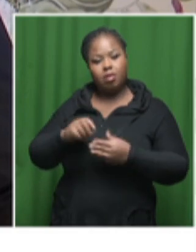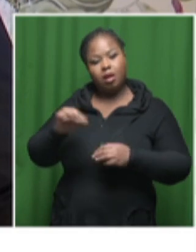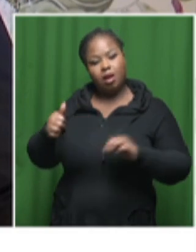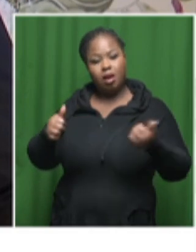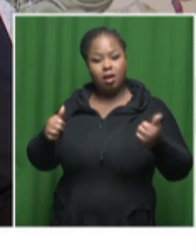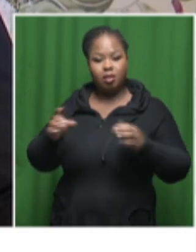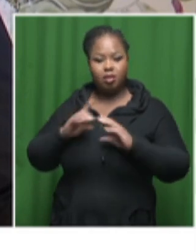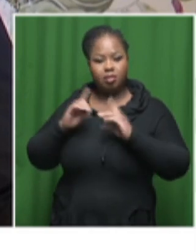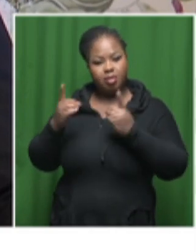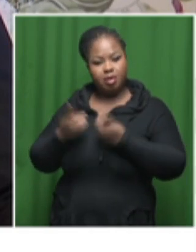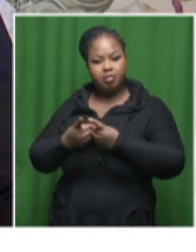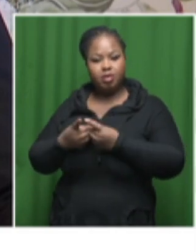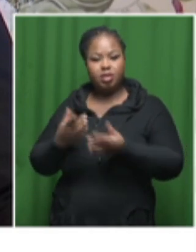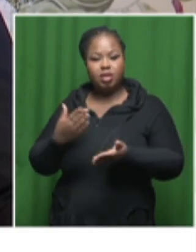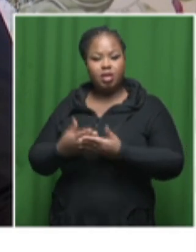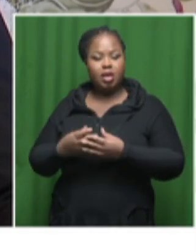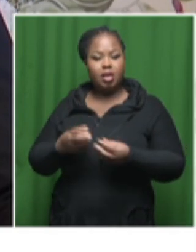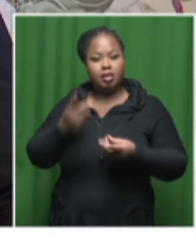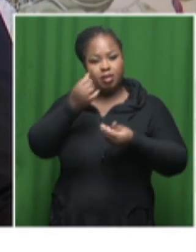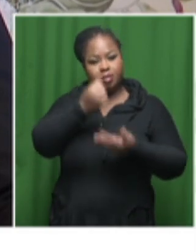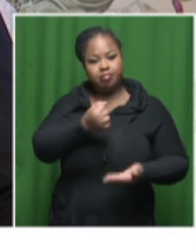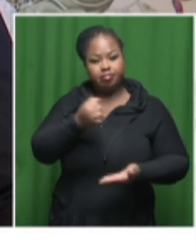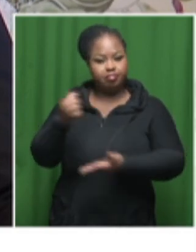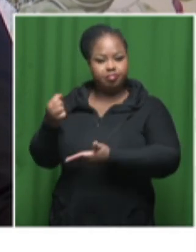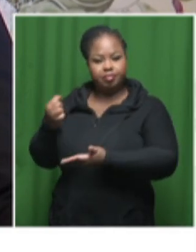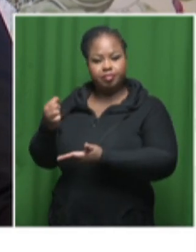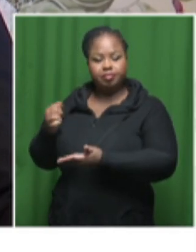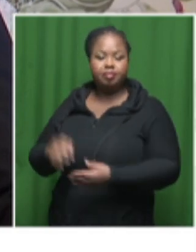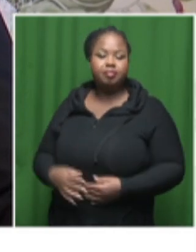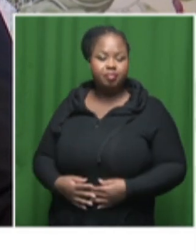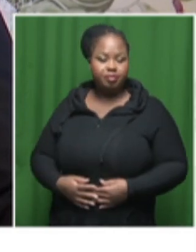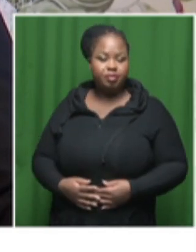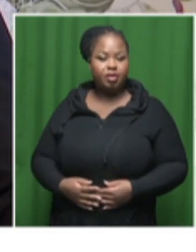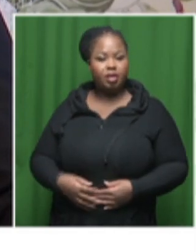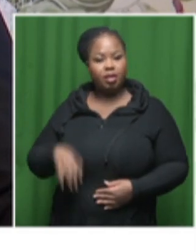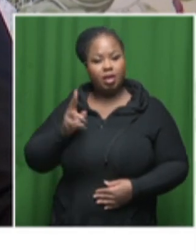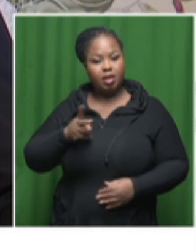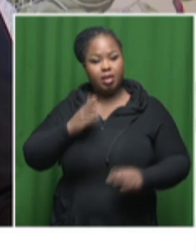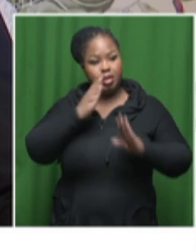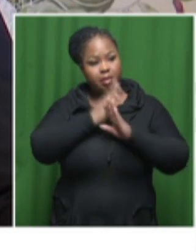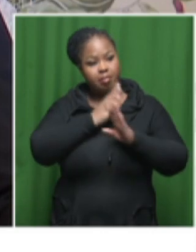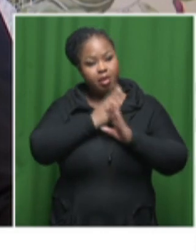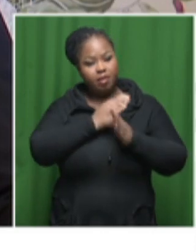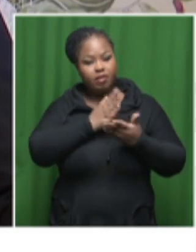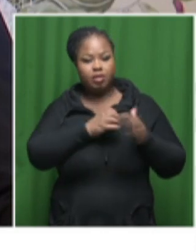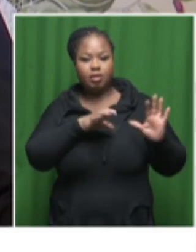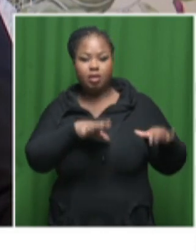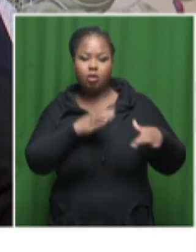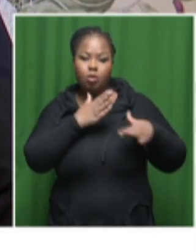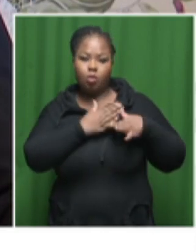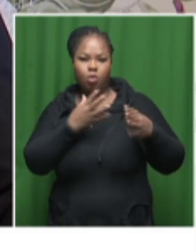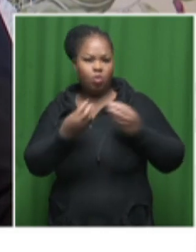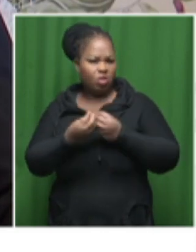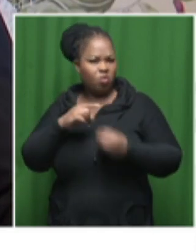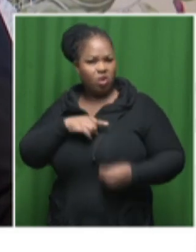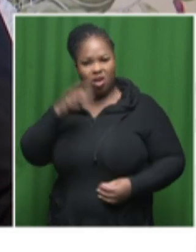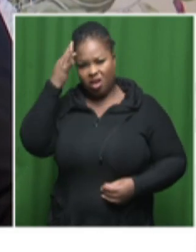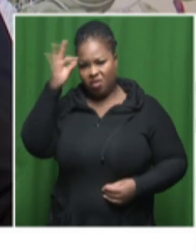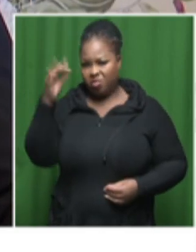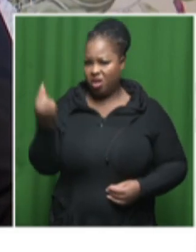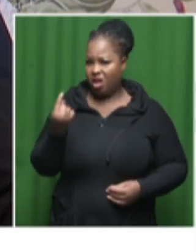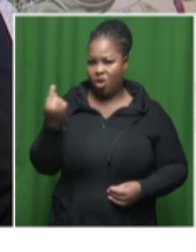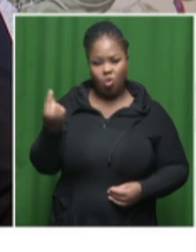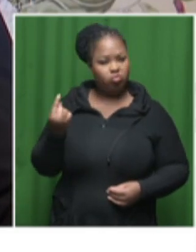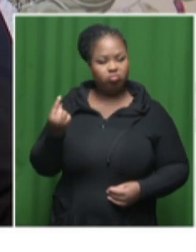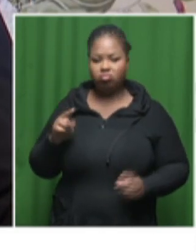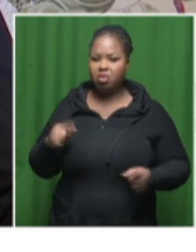to roll out through a budget. And we are also working with the private sector because government alone can't afford to